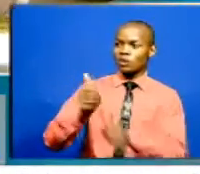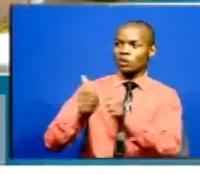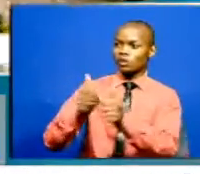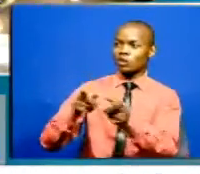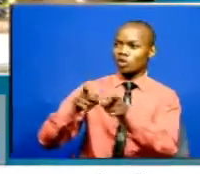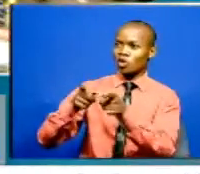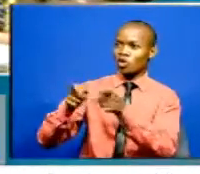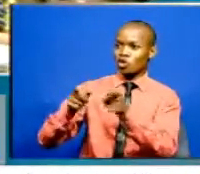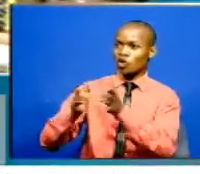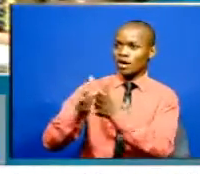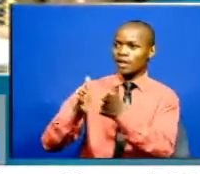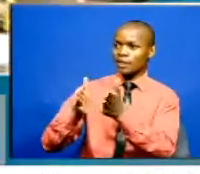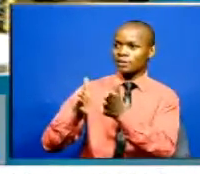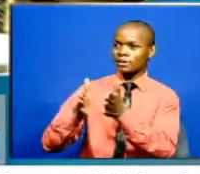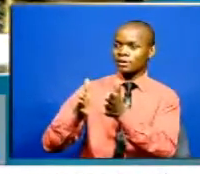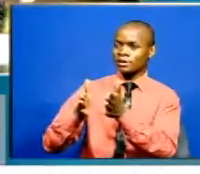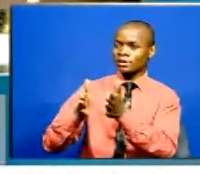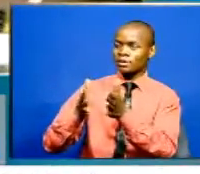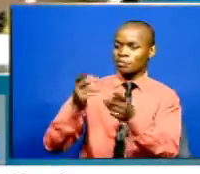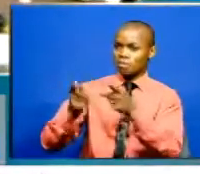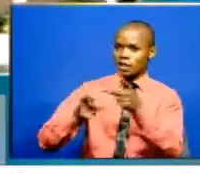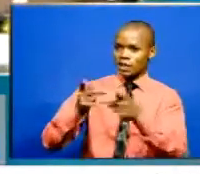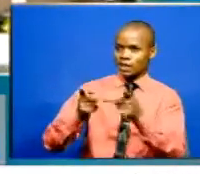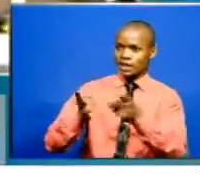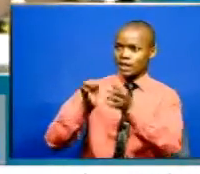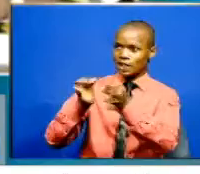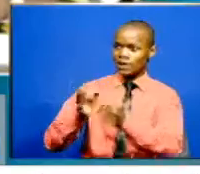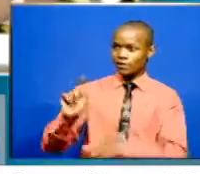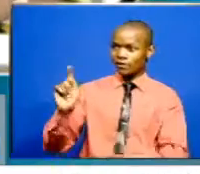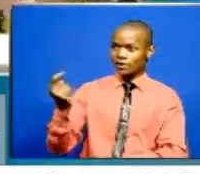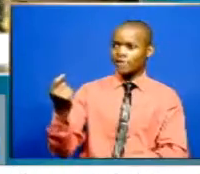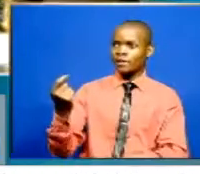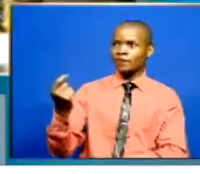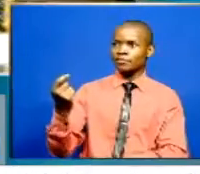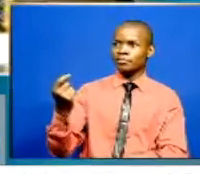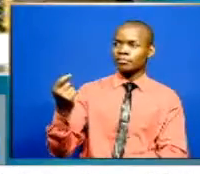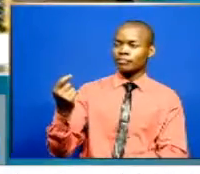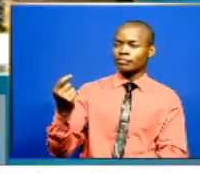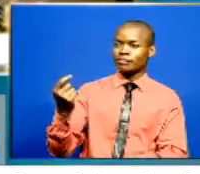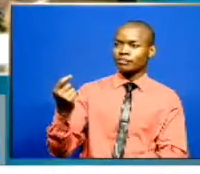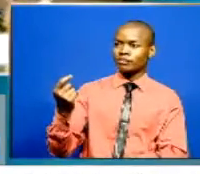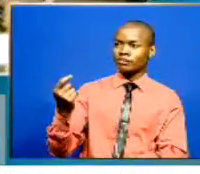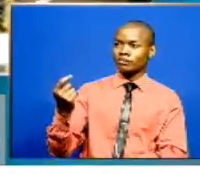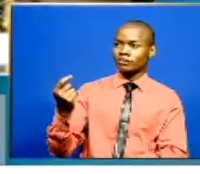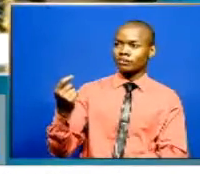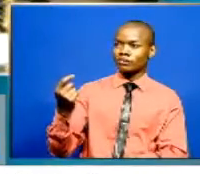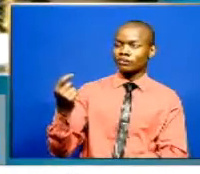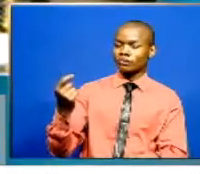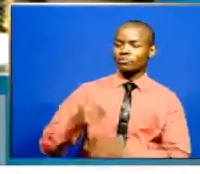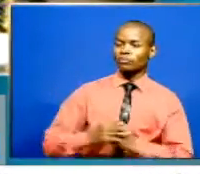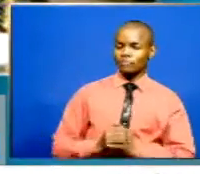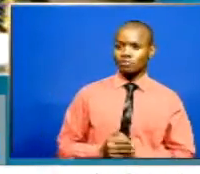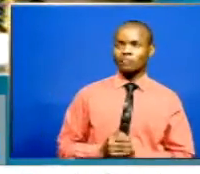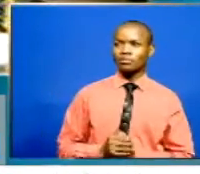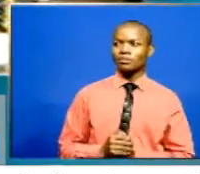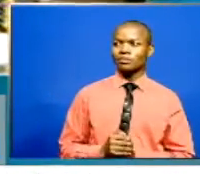Mm-hmm. So if Kenya in particular, which is really